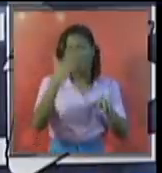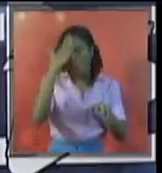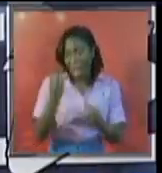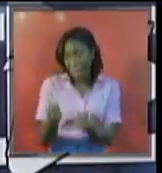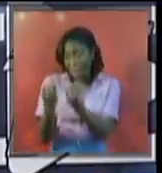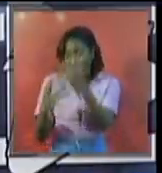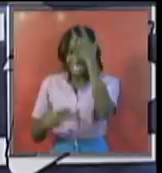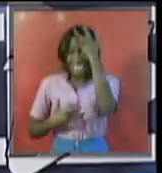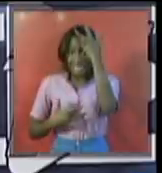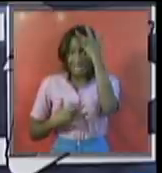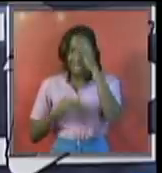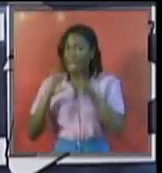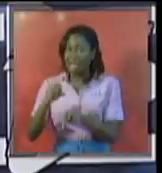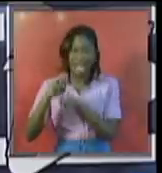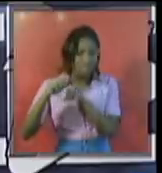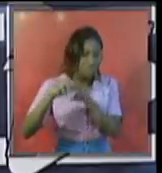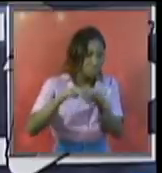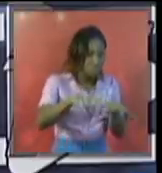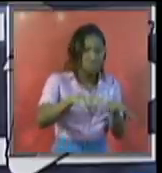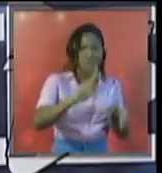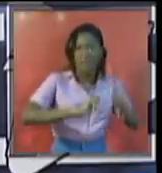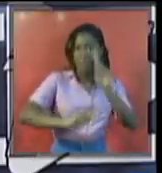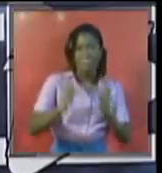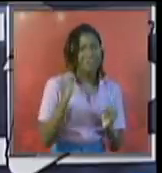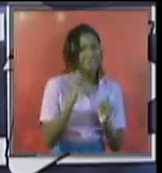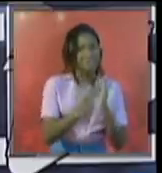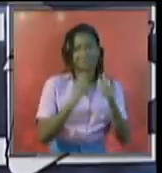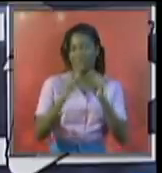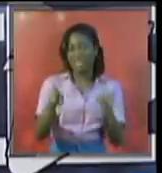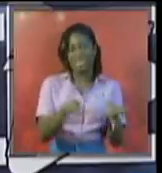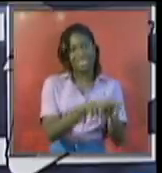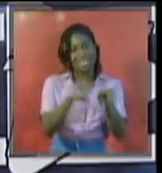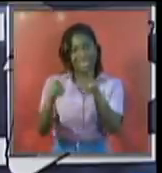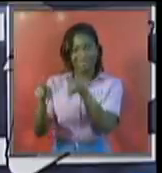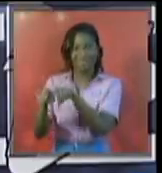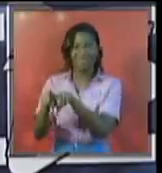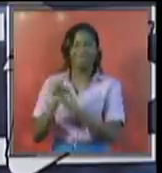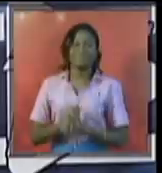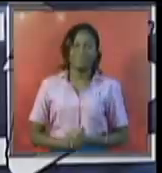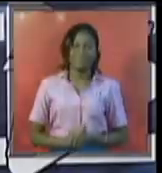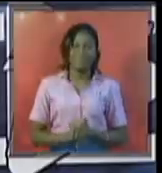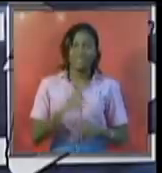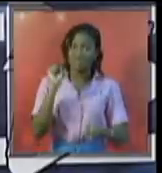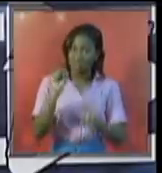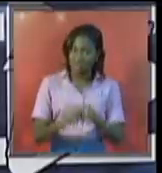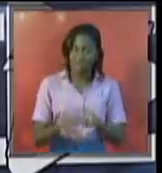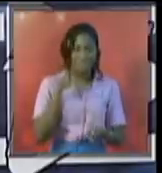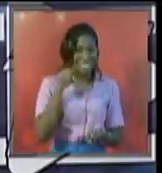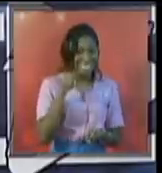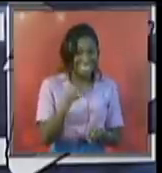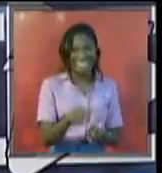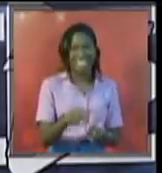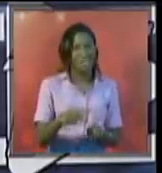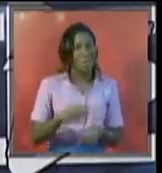that increasing increase, that rapidly accelerating increase, is what we call exponential growth, and it is a feature of